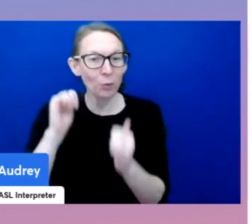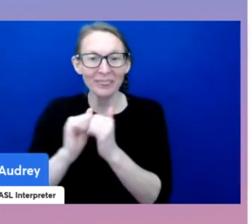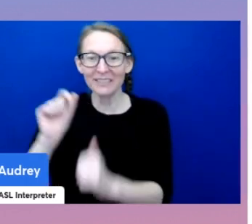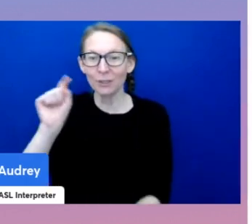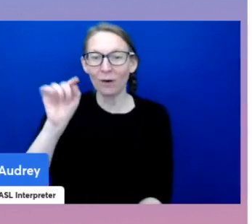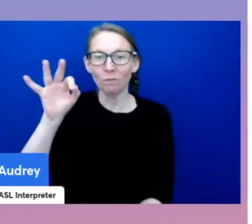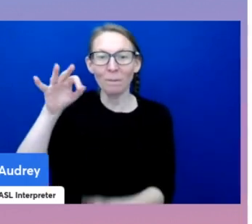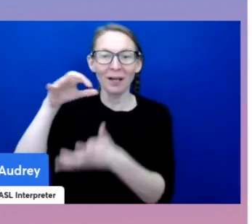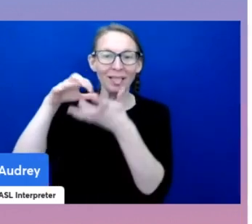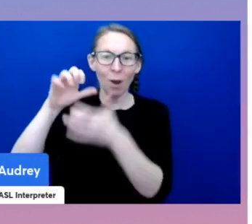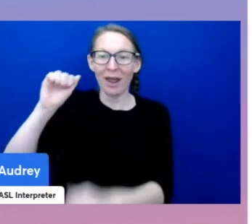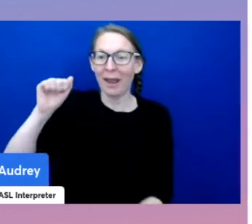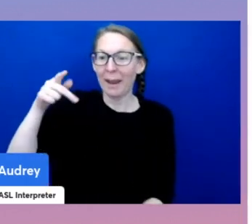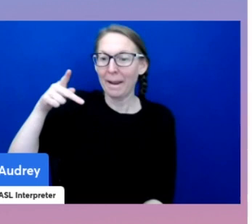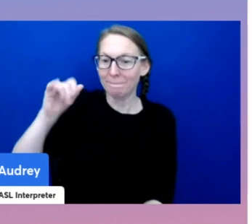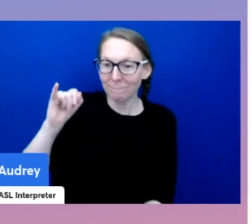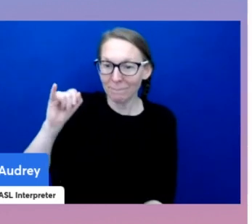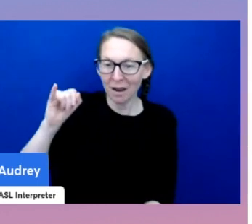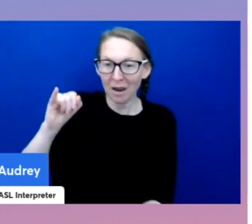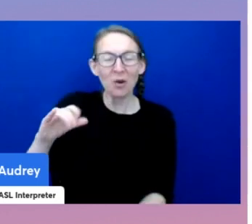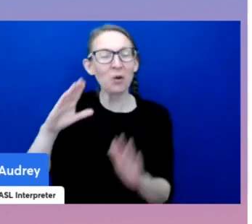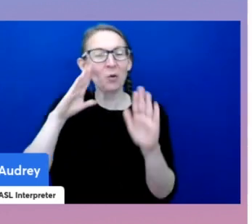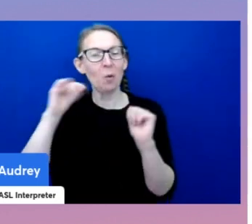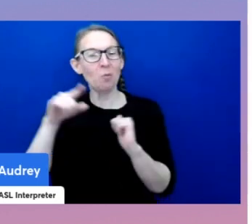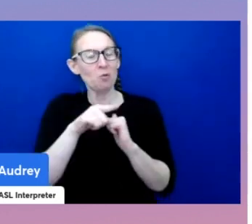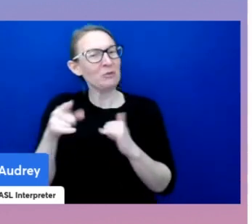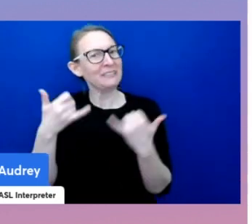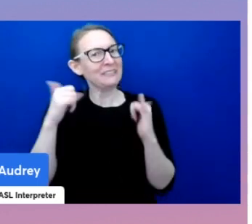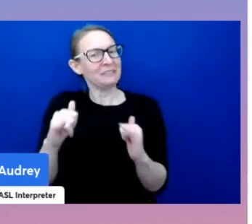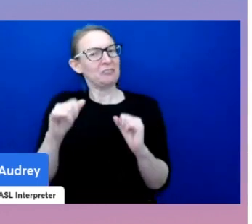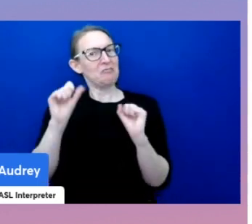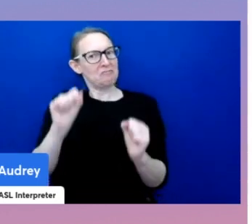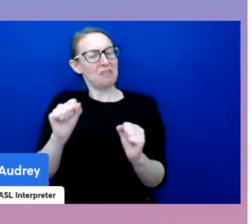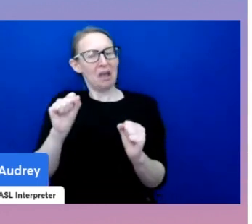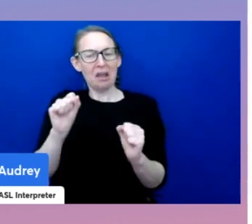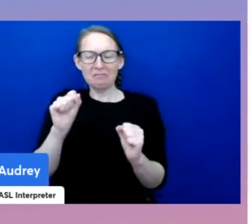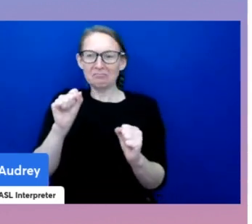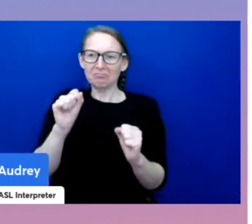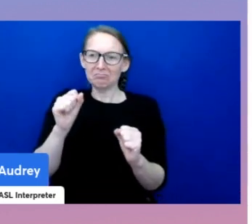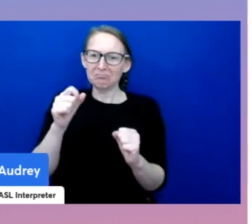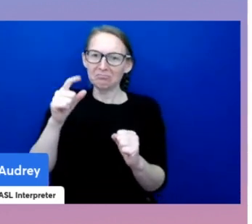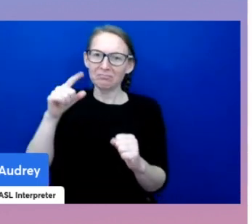API, hopefully you'll still find something in this presentation interesting.